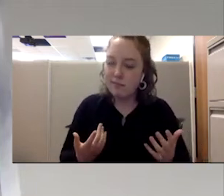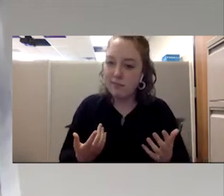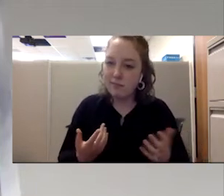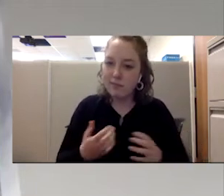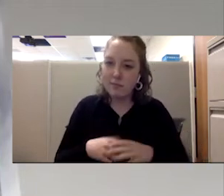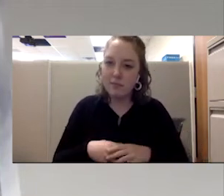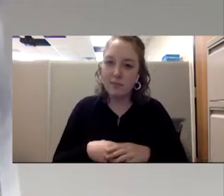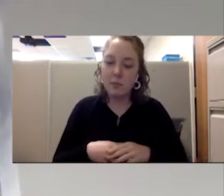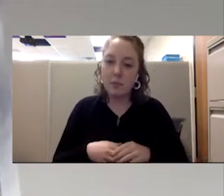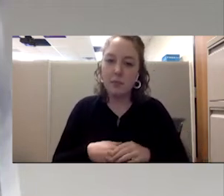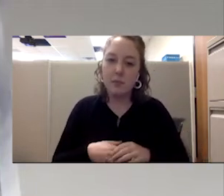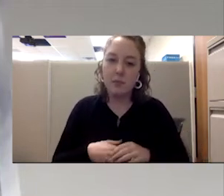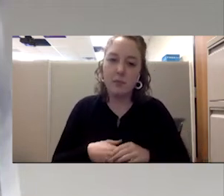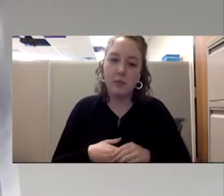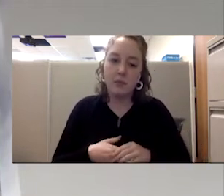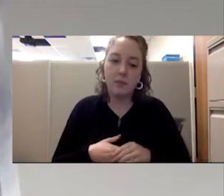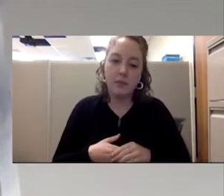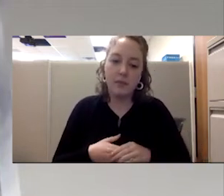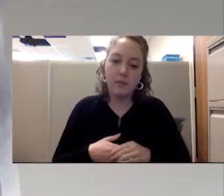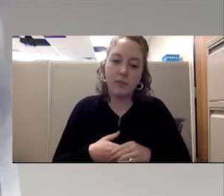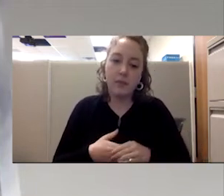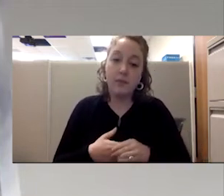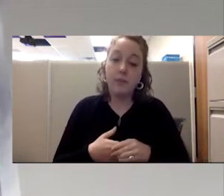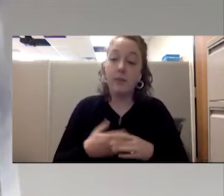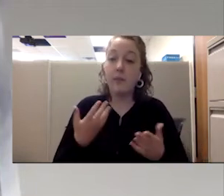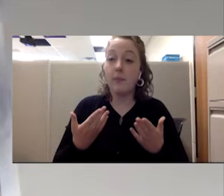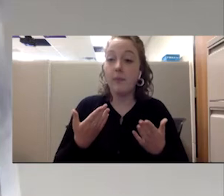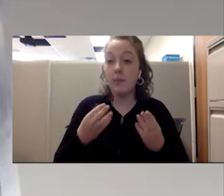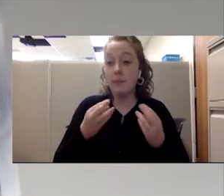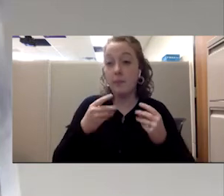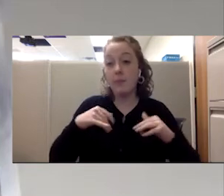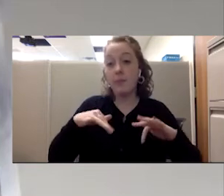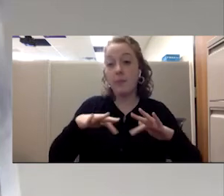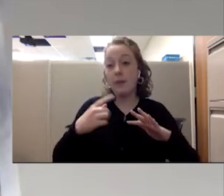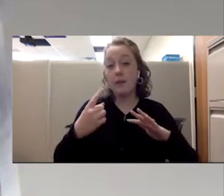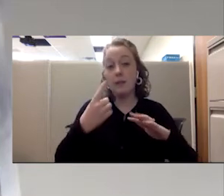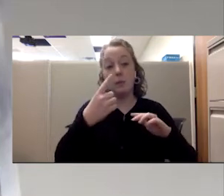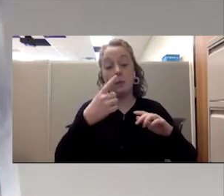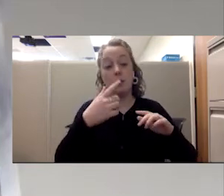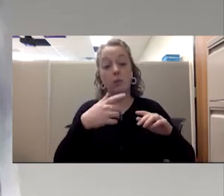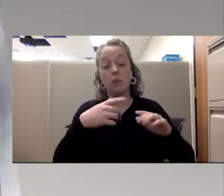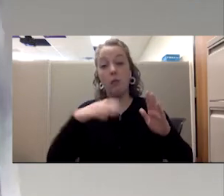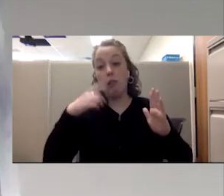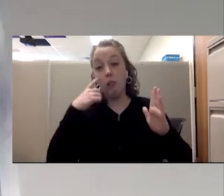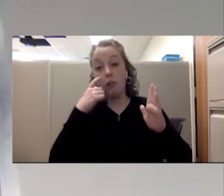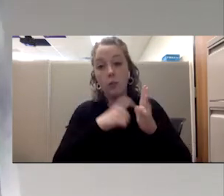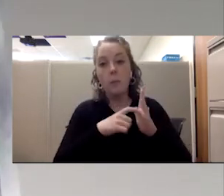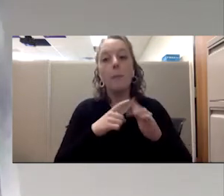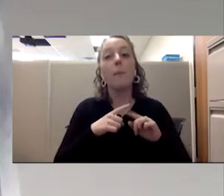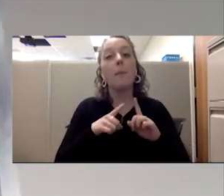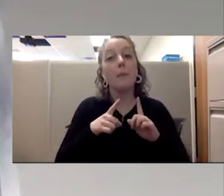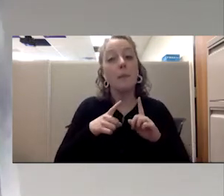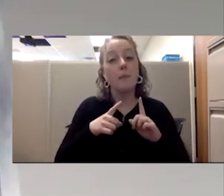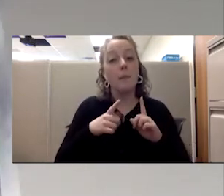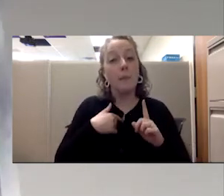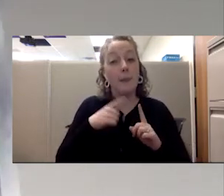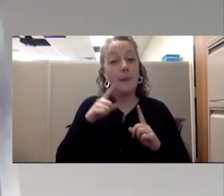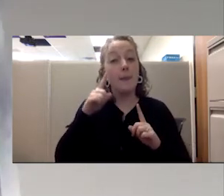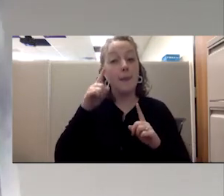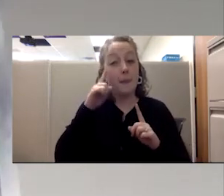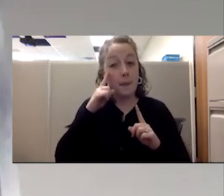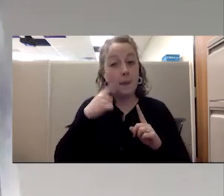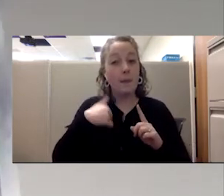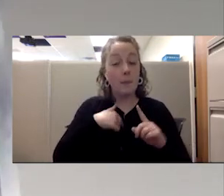there may be a piece of land out there that I haven't thought about or we haven't looked at, but I think we've done a fairly exhaustive search of that, short of taking